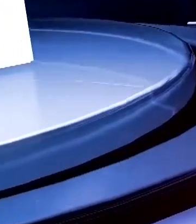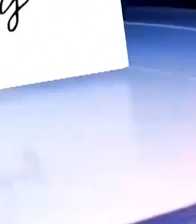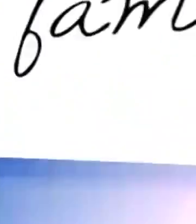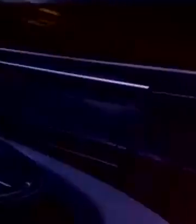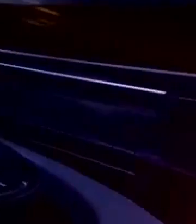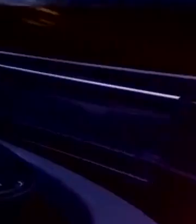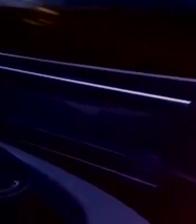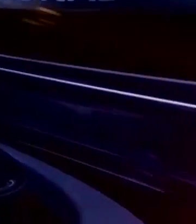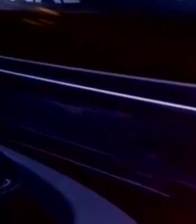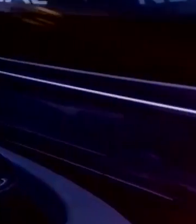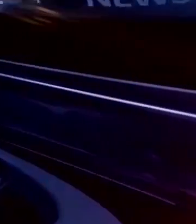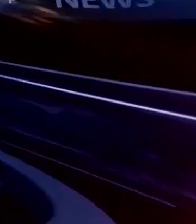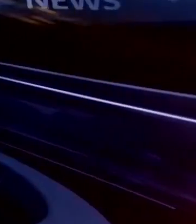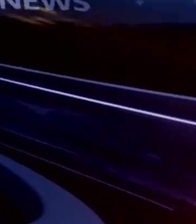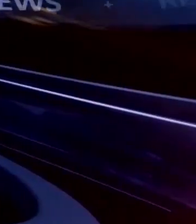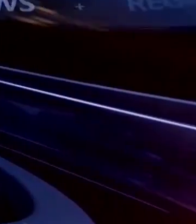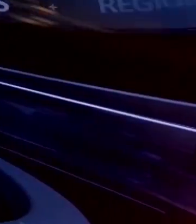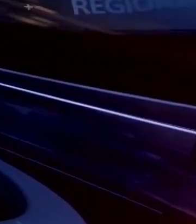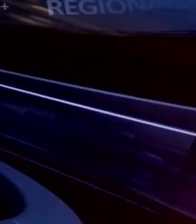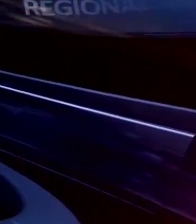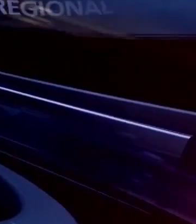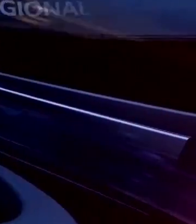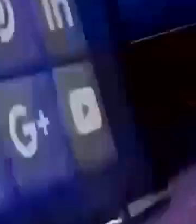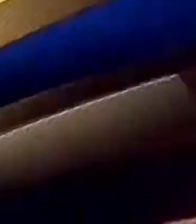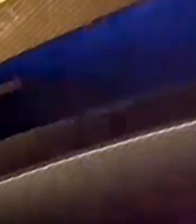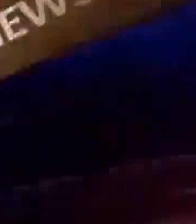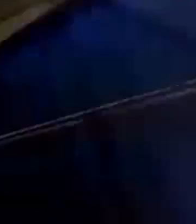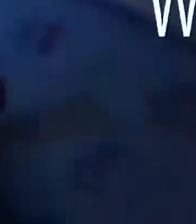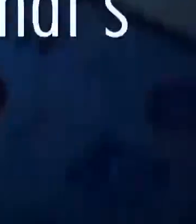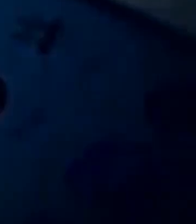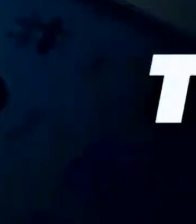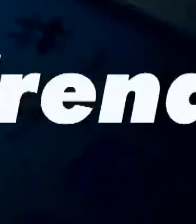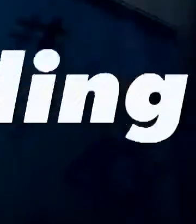Trident Insurance. We treat you like family.